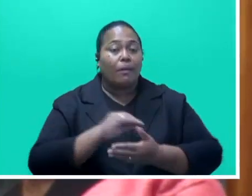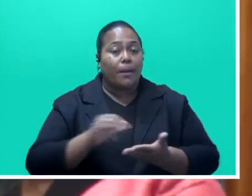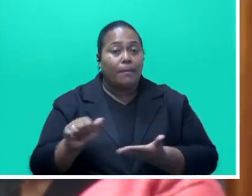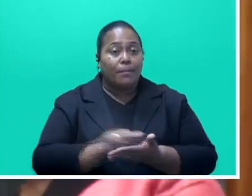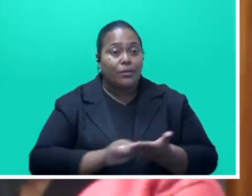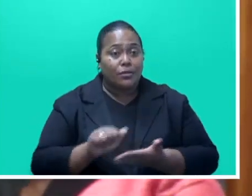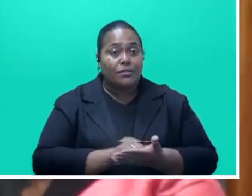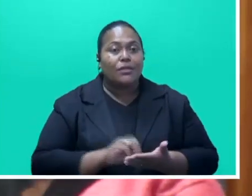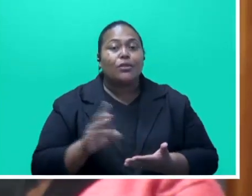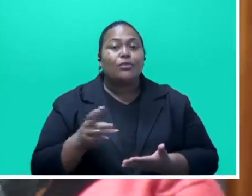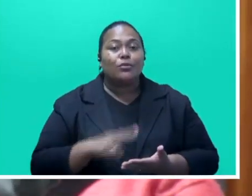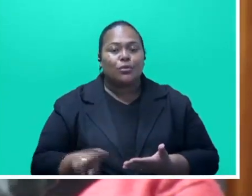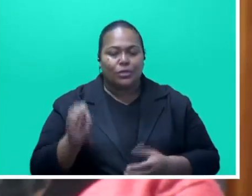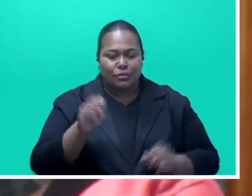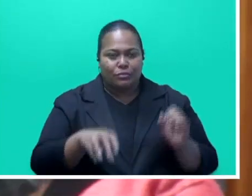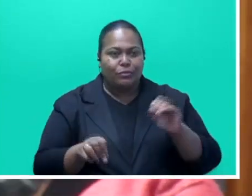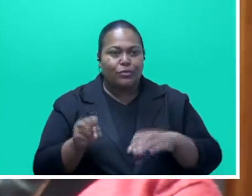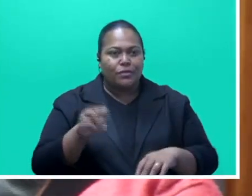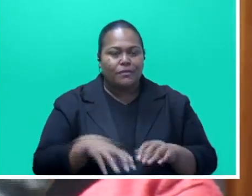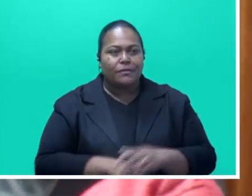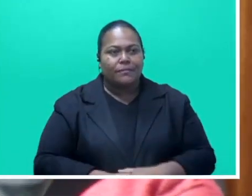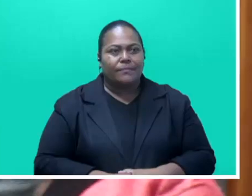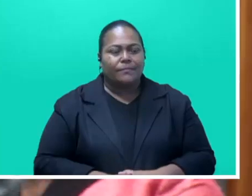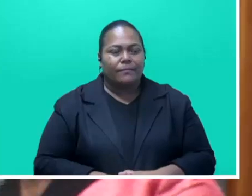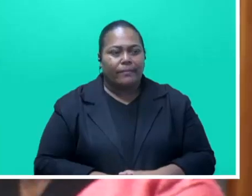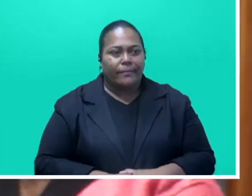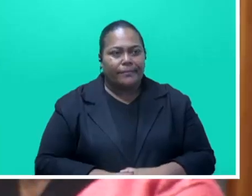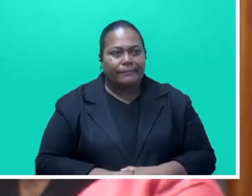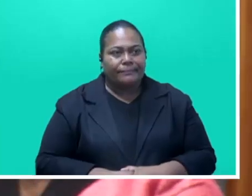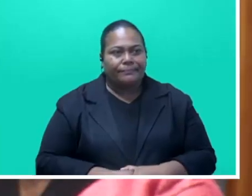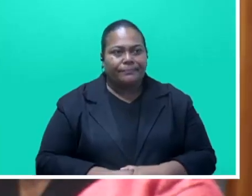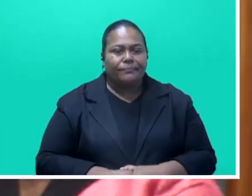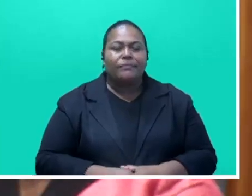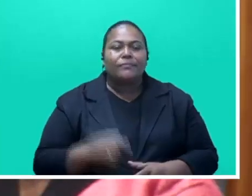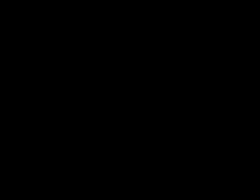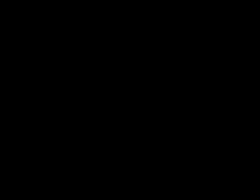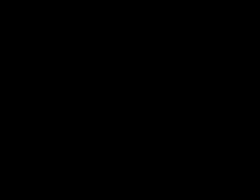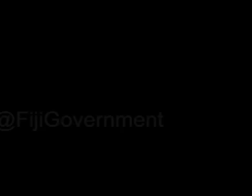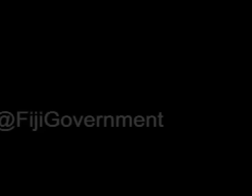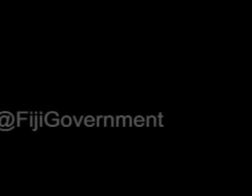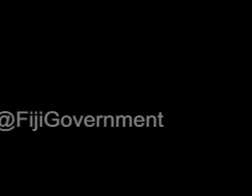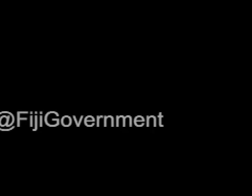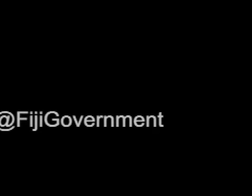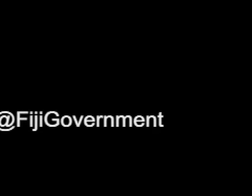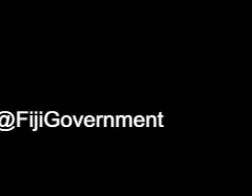distribution. Those few words, Mr. Speaker, sir, I commend the motion before the House.